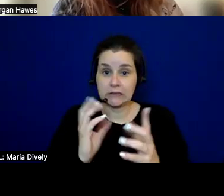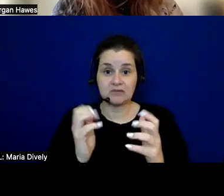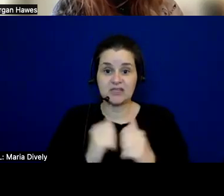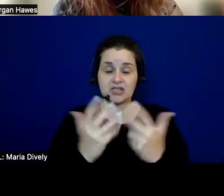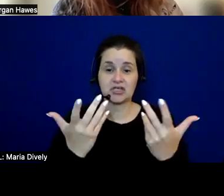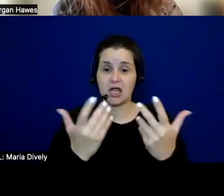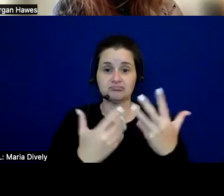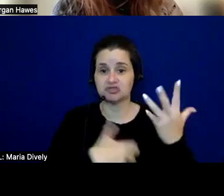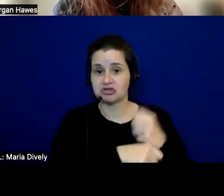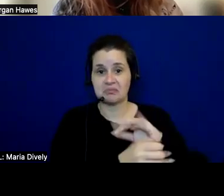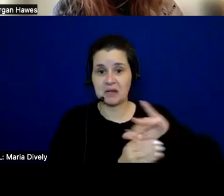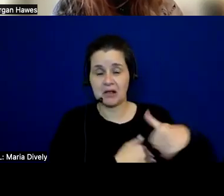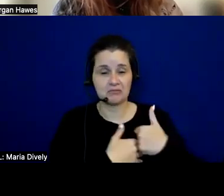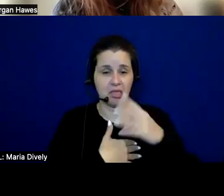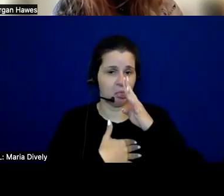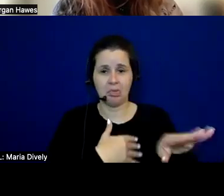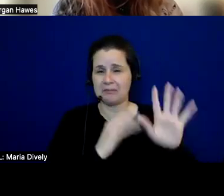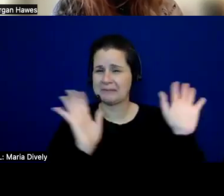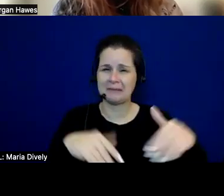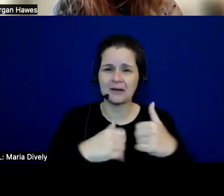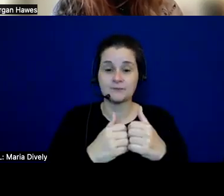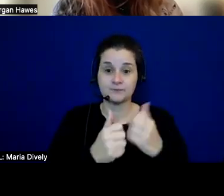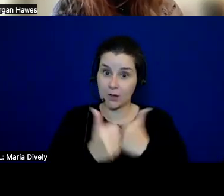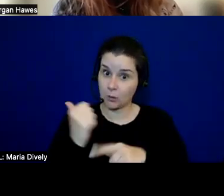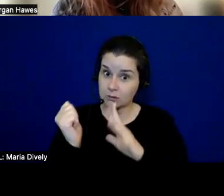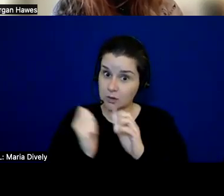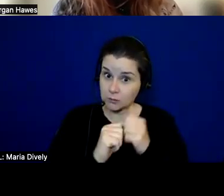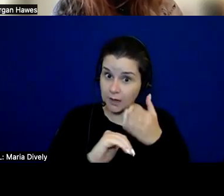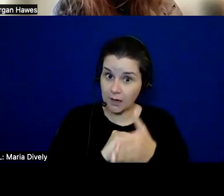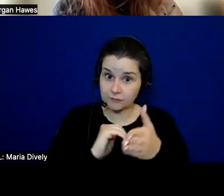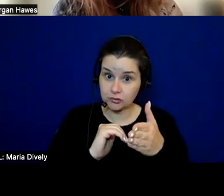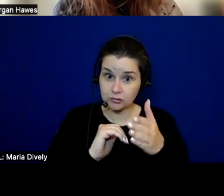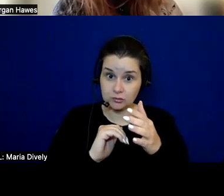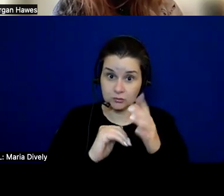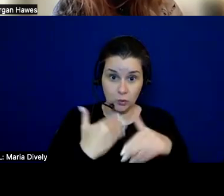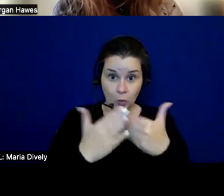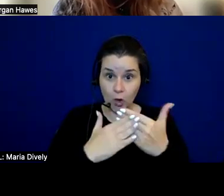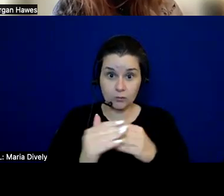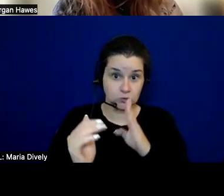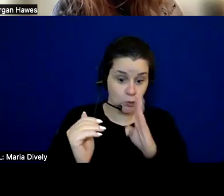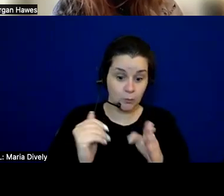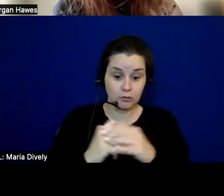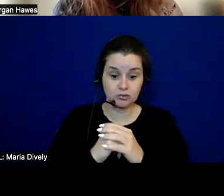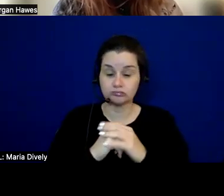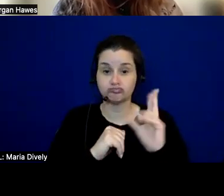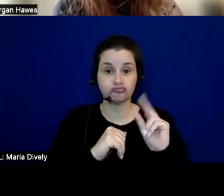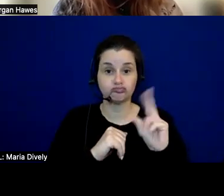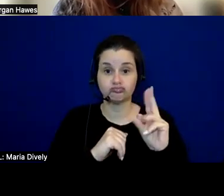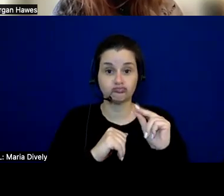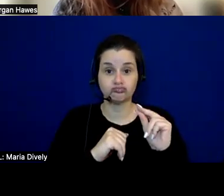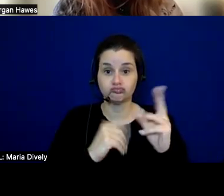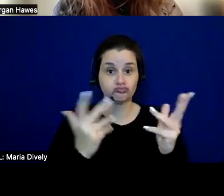of shut him down and I was like, well, did anybody talk to him after when you all were sober? And she said, no,